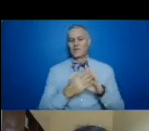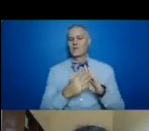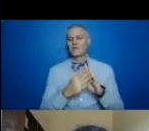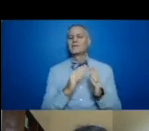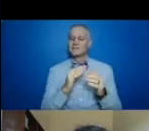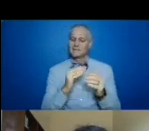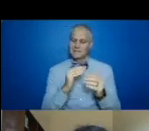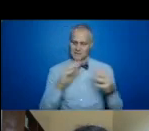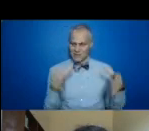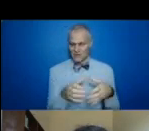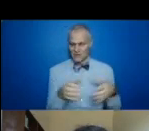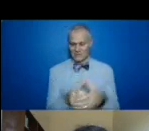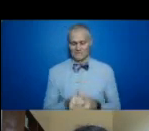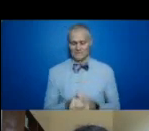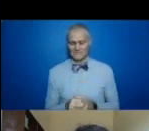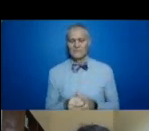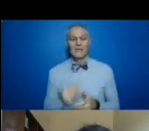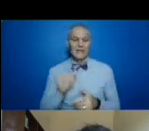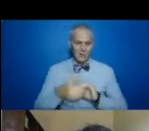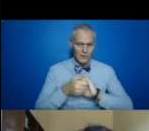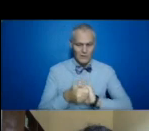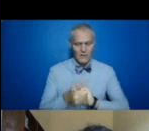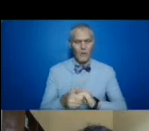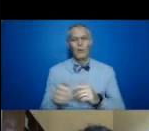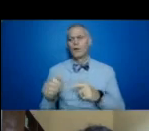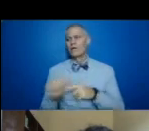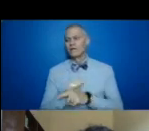engagement strategies or in your legal practice.